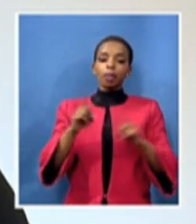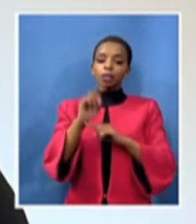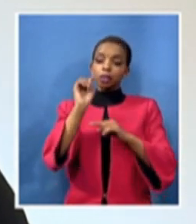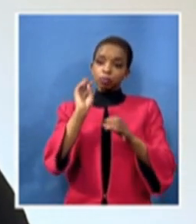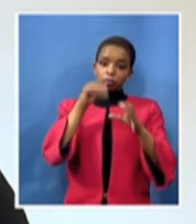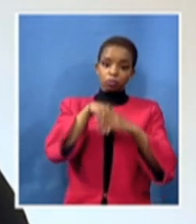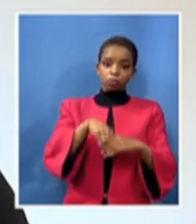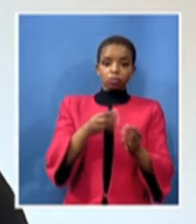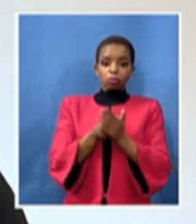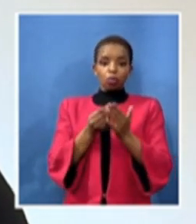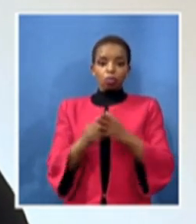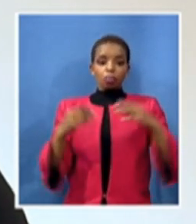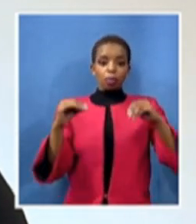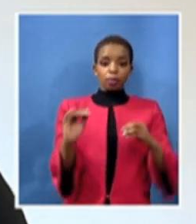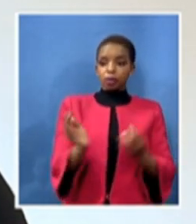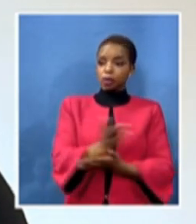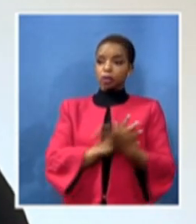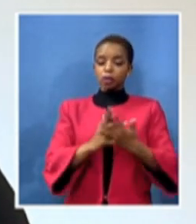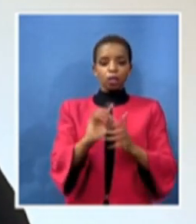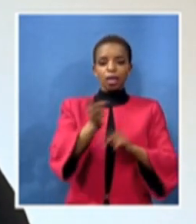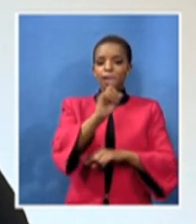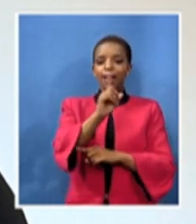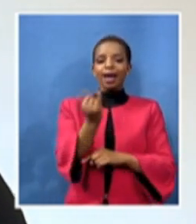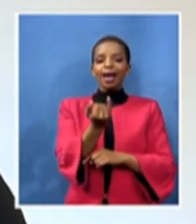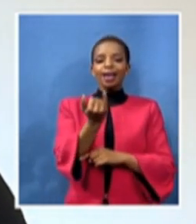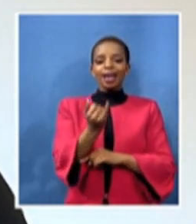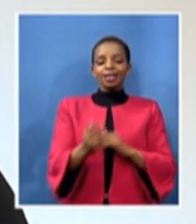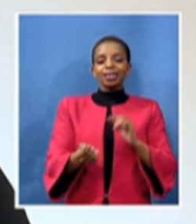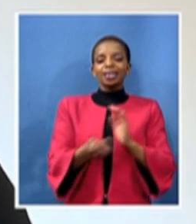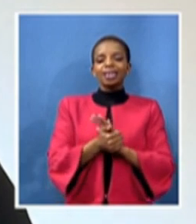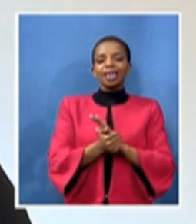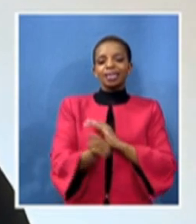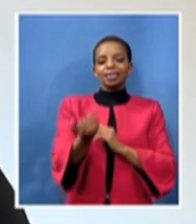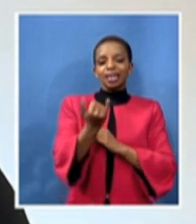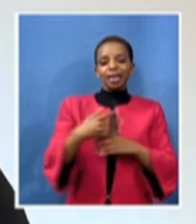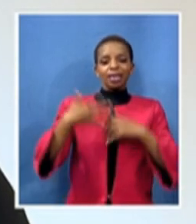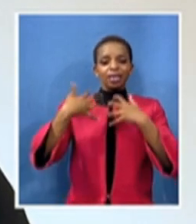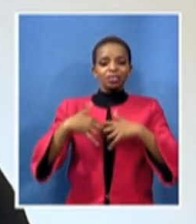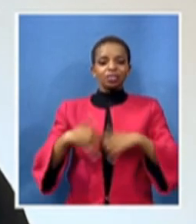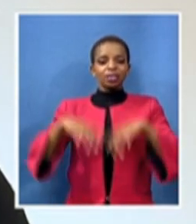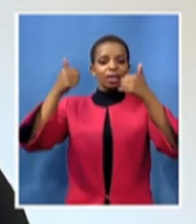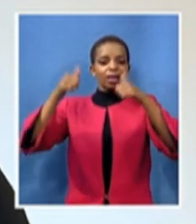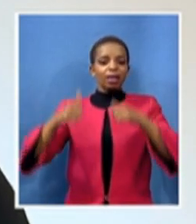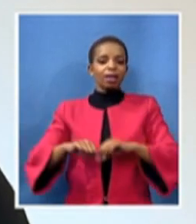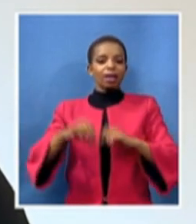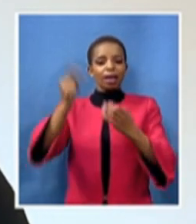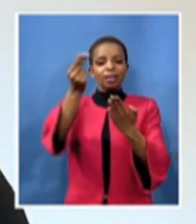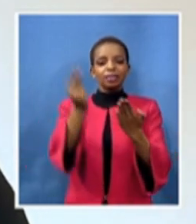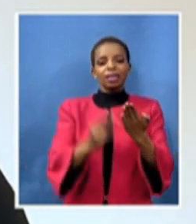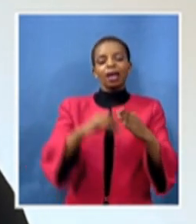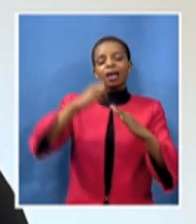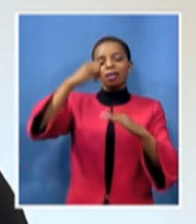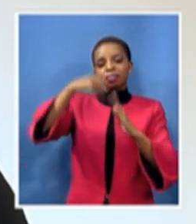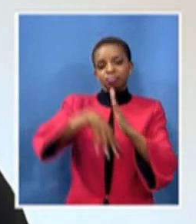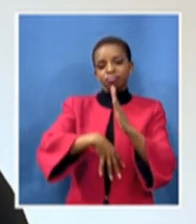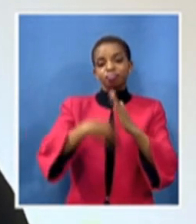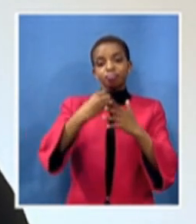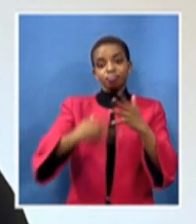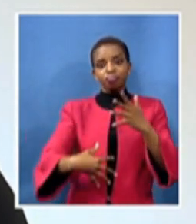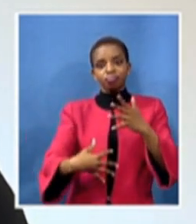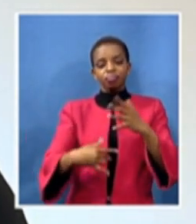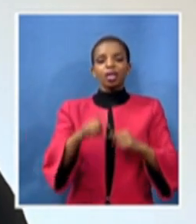such as engineering, architecture, accountancy, and so on. This is the type of education that has to